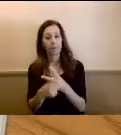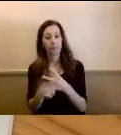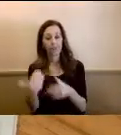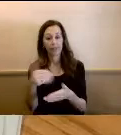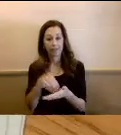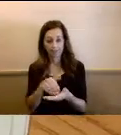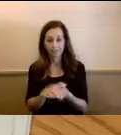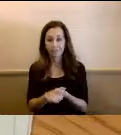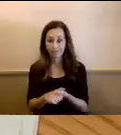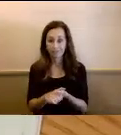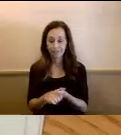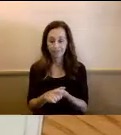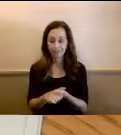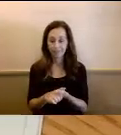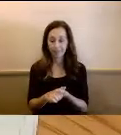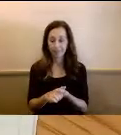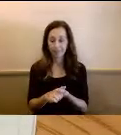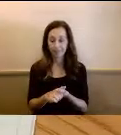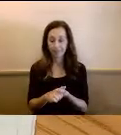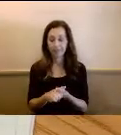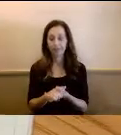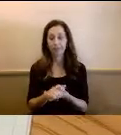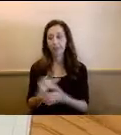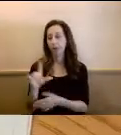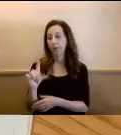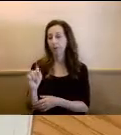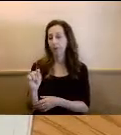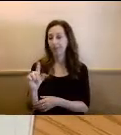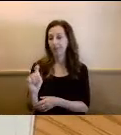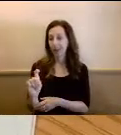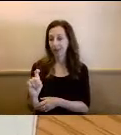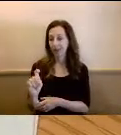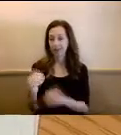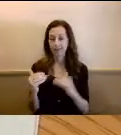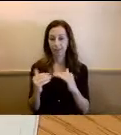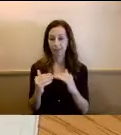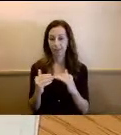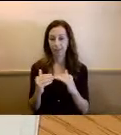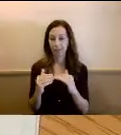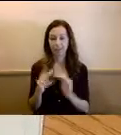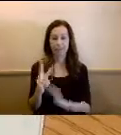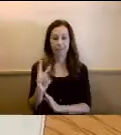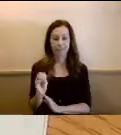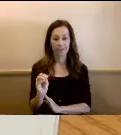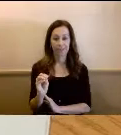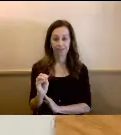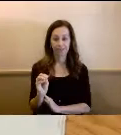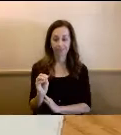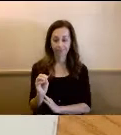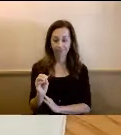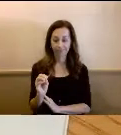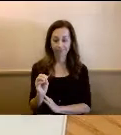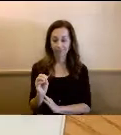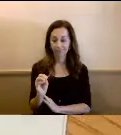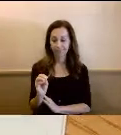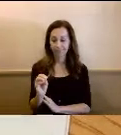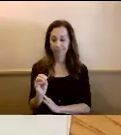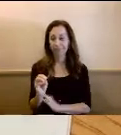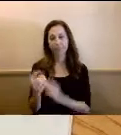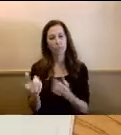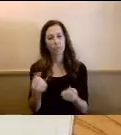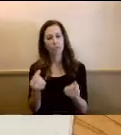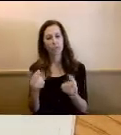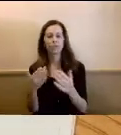Multiplication again. So we've got 20x equals 60. So we're going